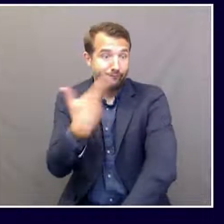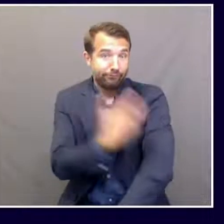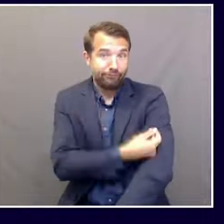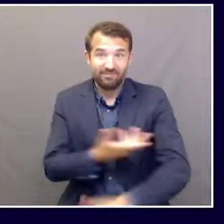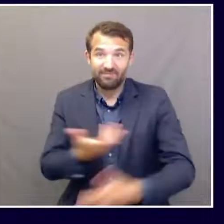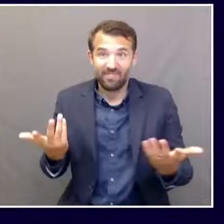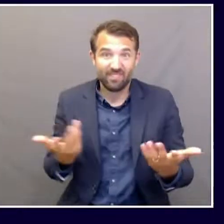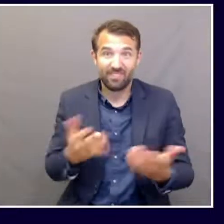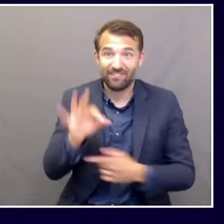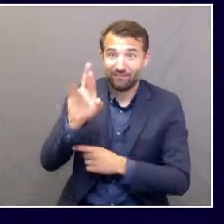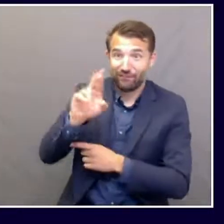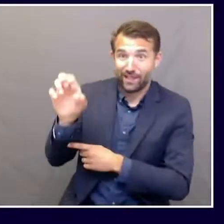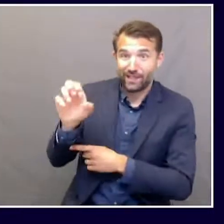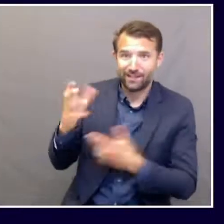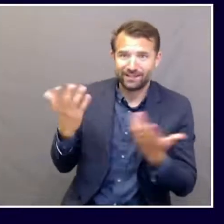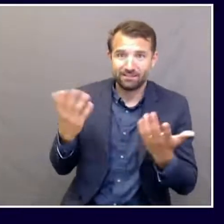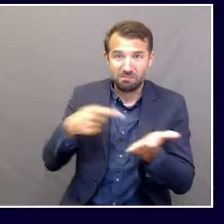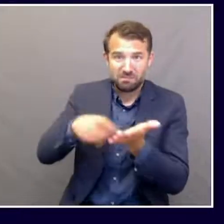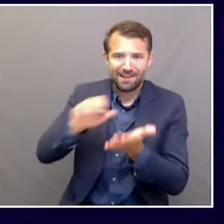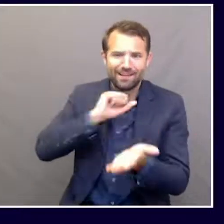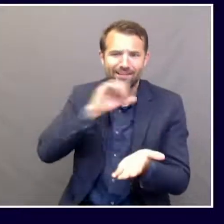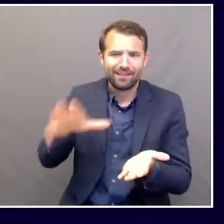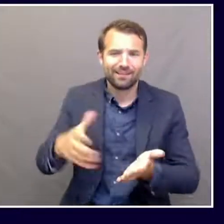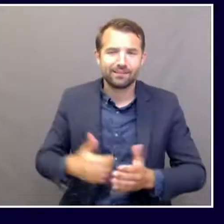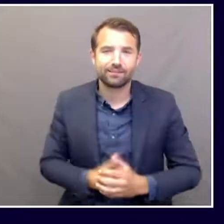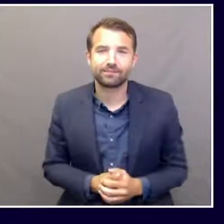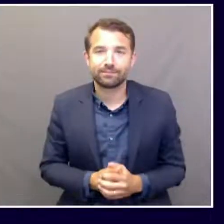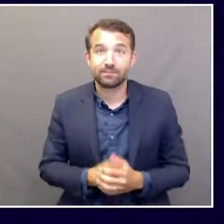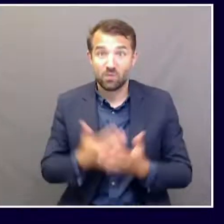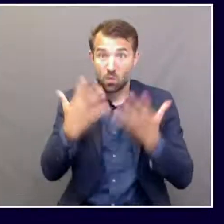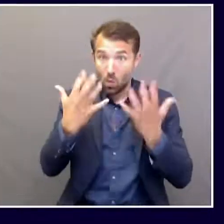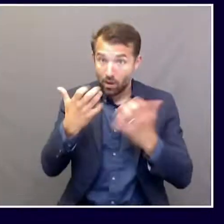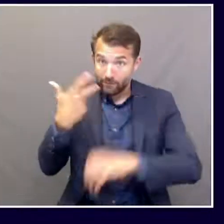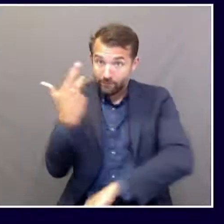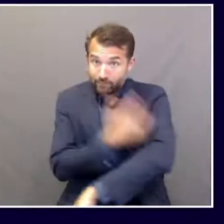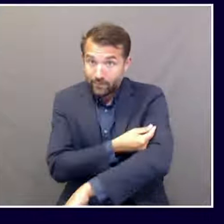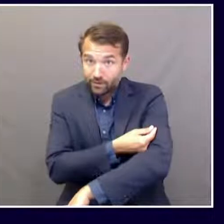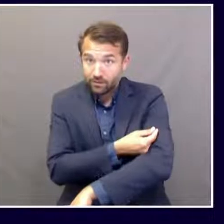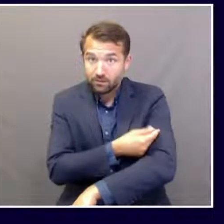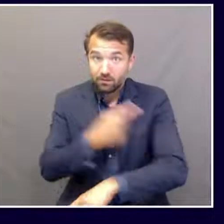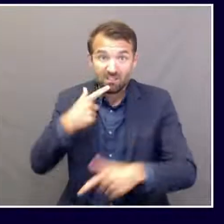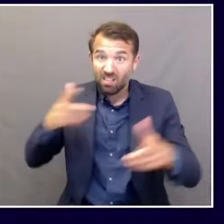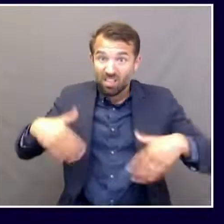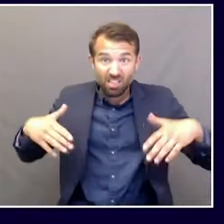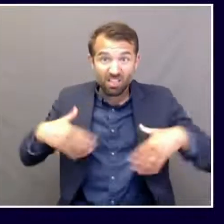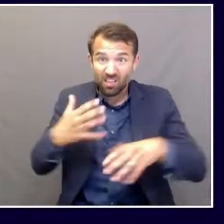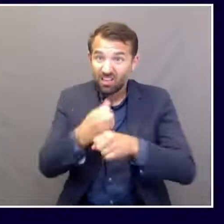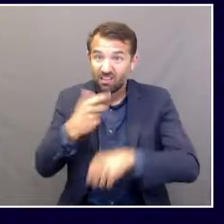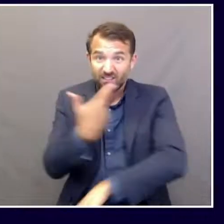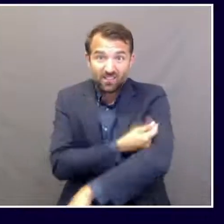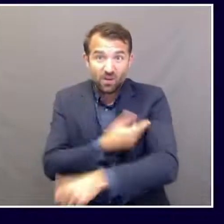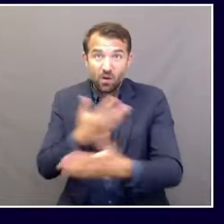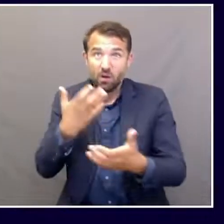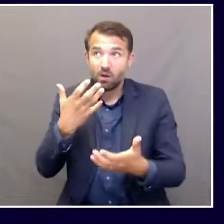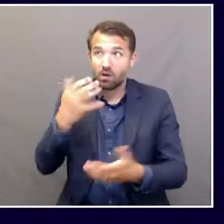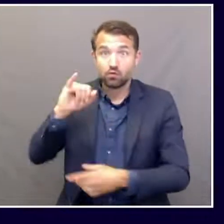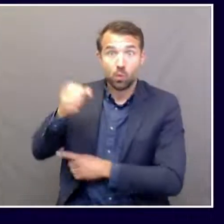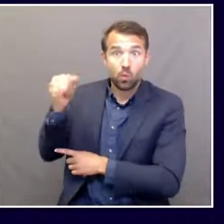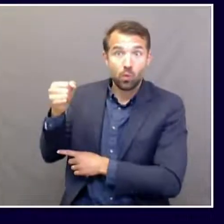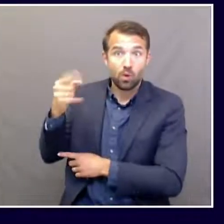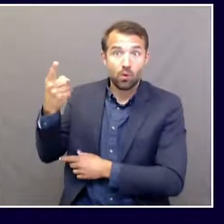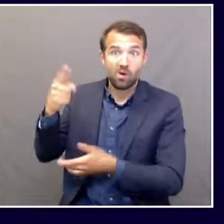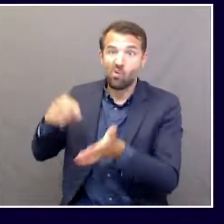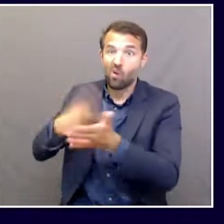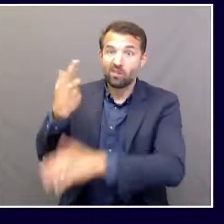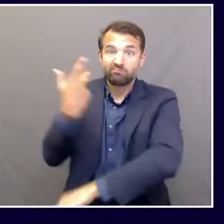yet, and you've been looking for a chance, an opportunity to get the Johnson & Johnson vaccine, the 1-dose, one-and-done